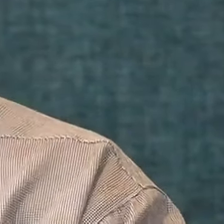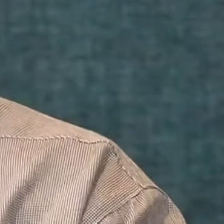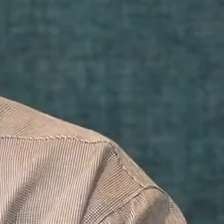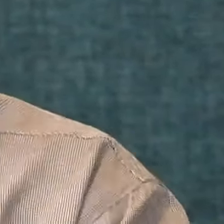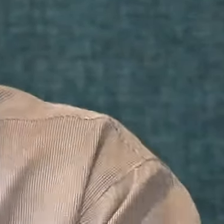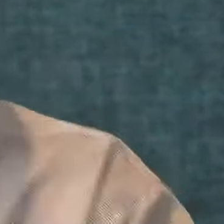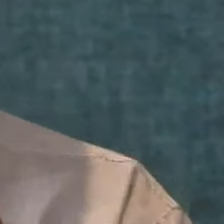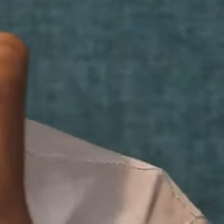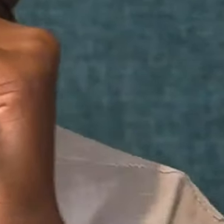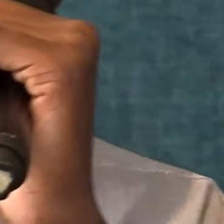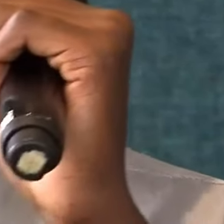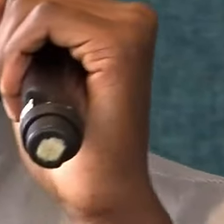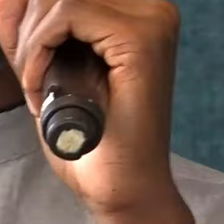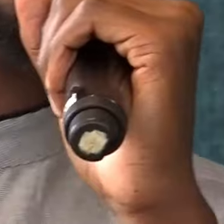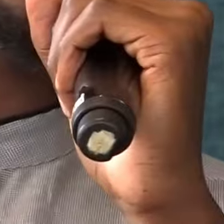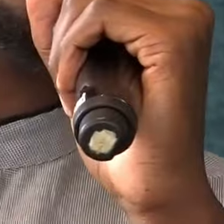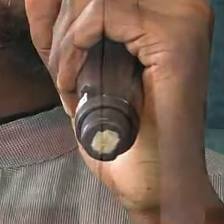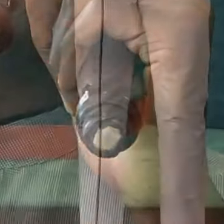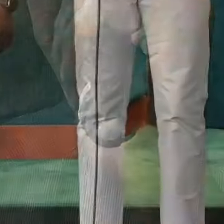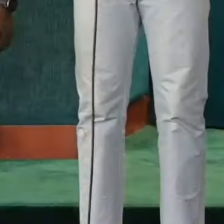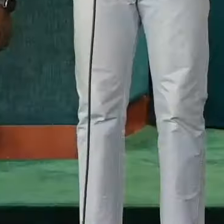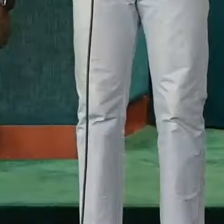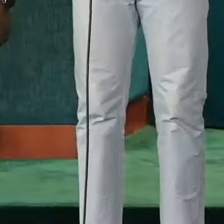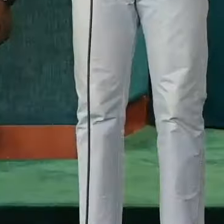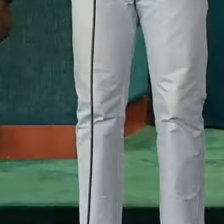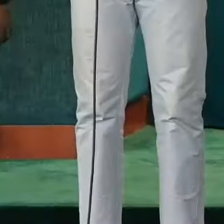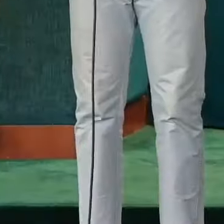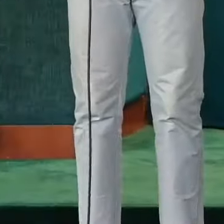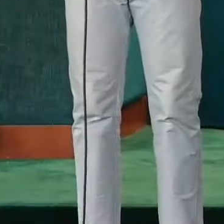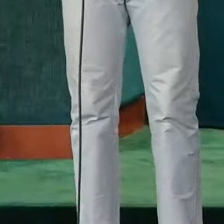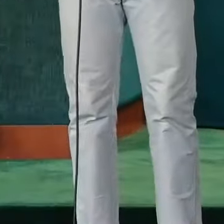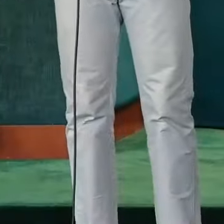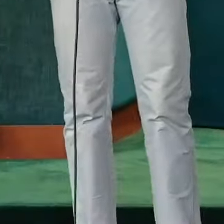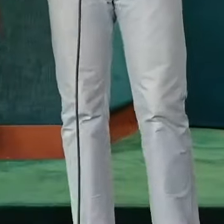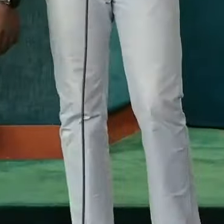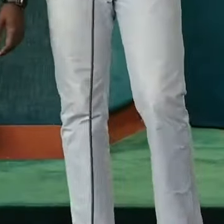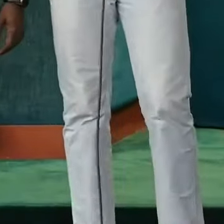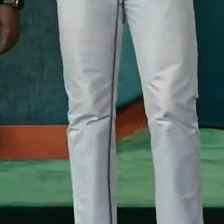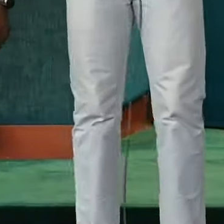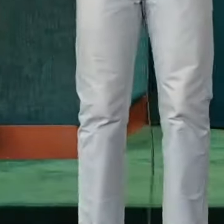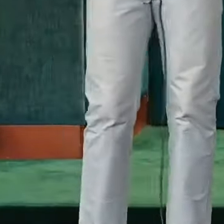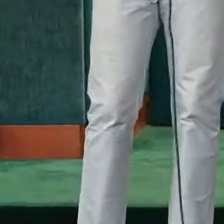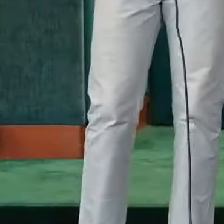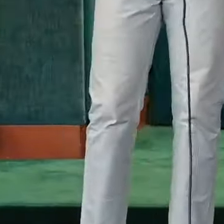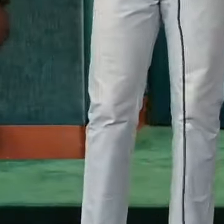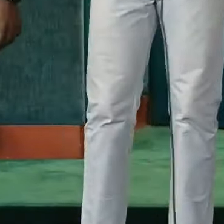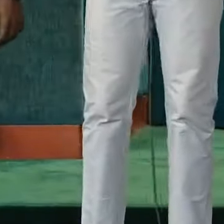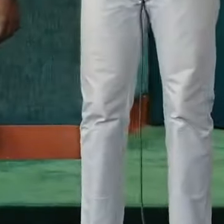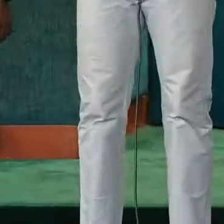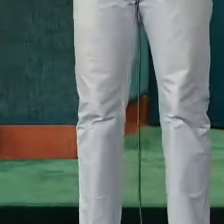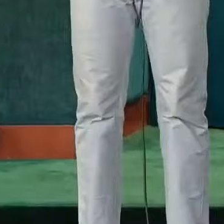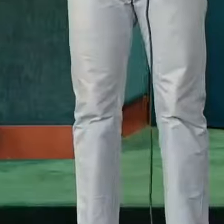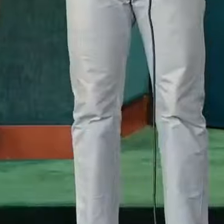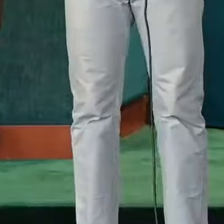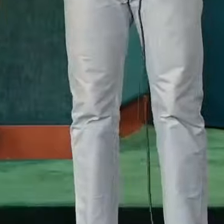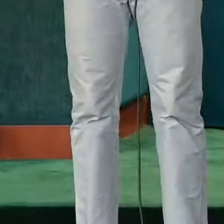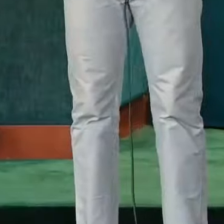leads me, he leads me, he leads me, he leads me,